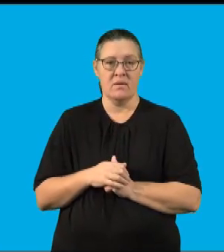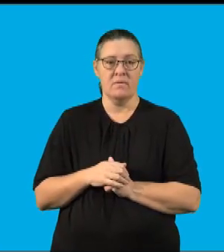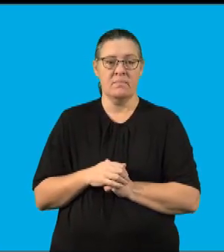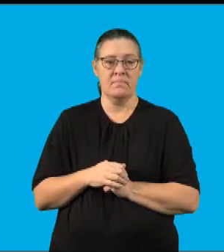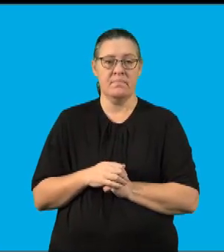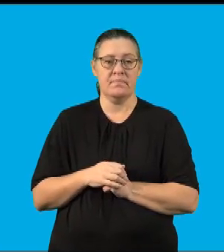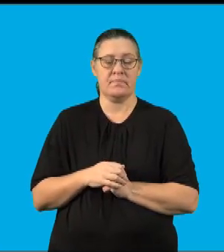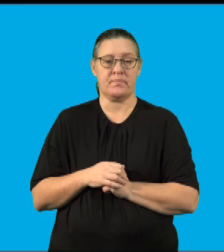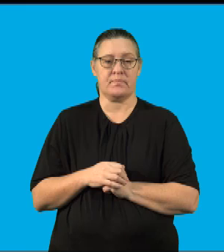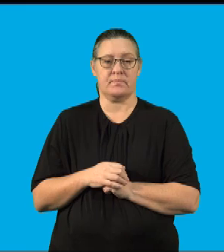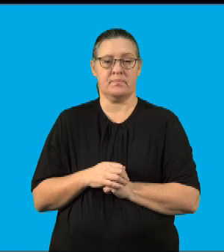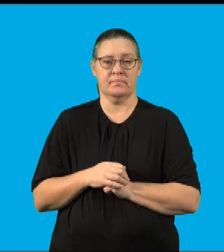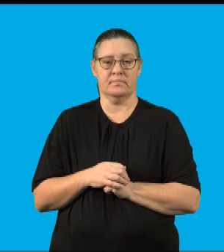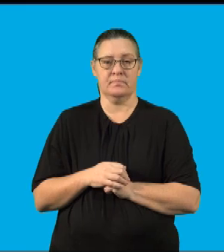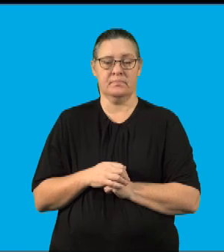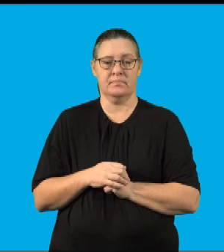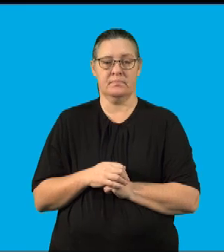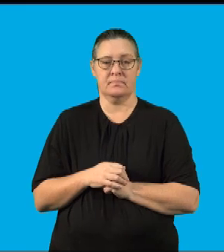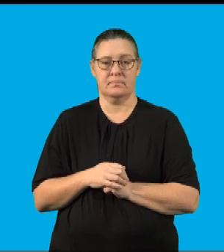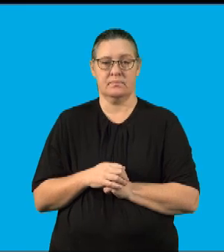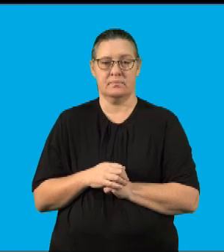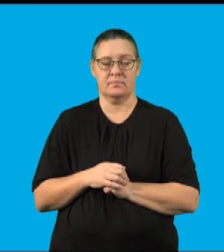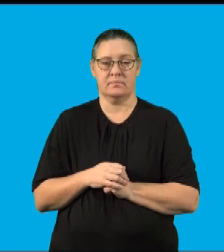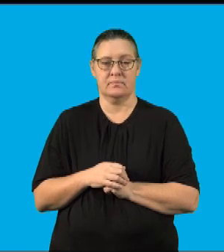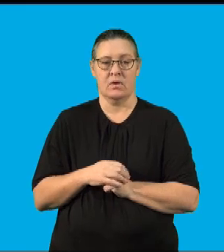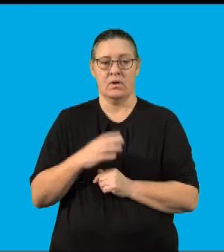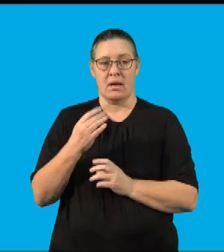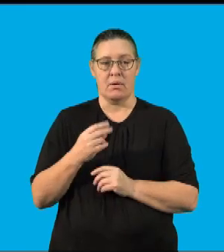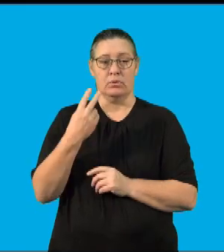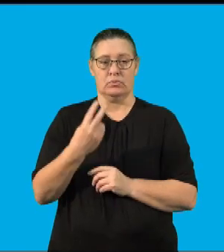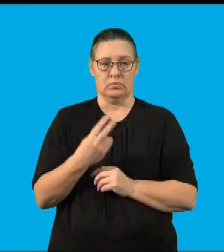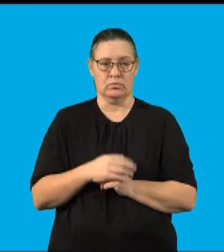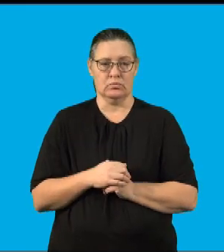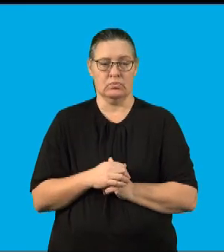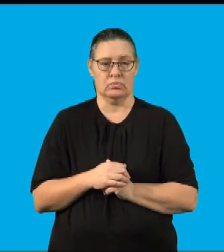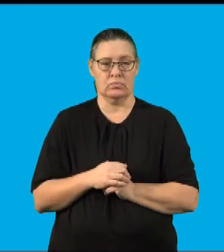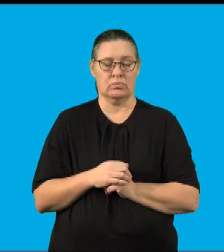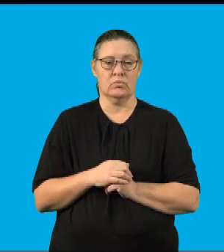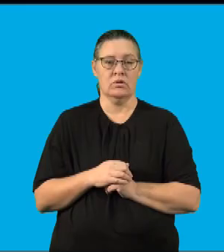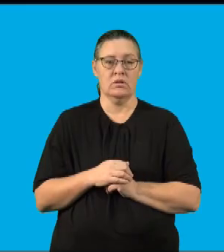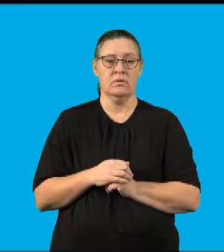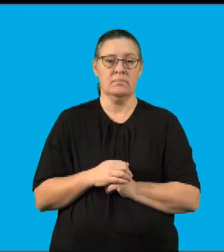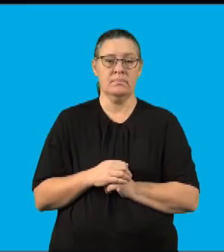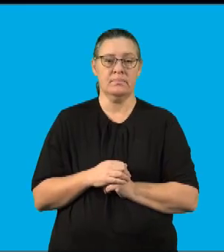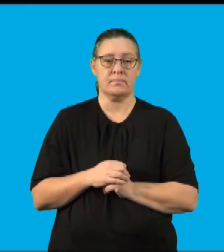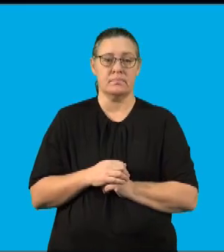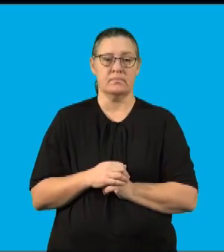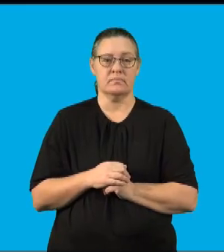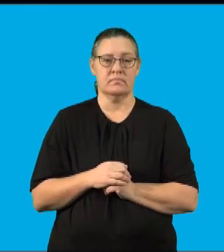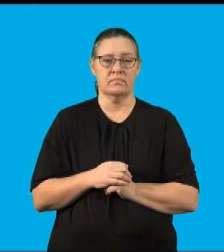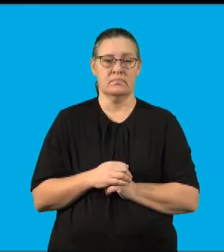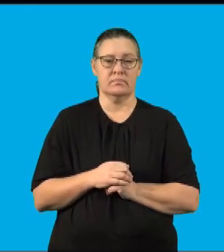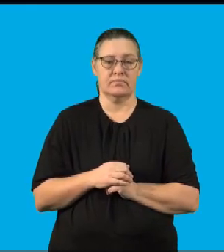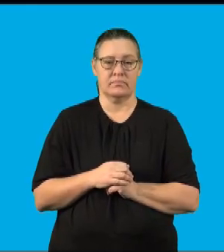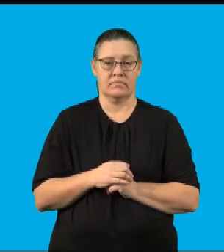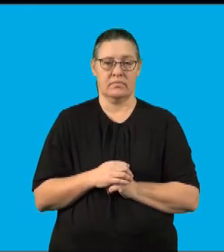5 carbons, and then we have another one that is going to be on carbon number 2. So if we were to draw this again,